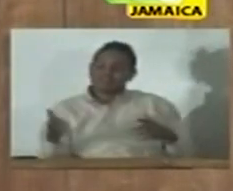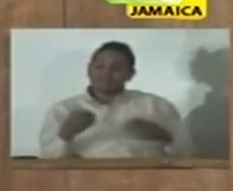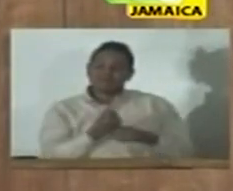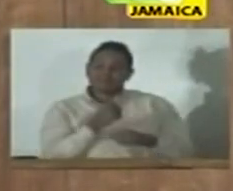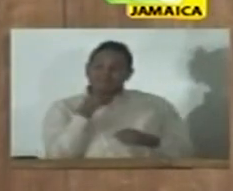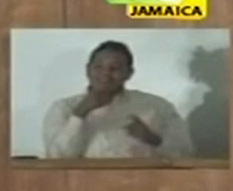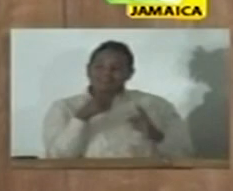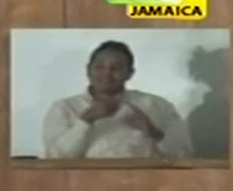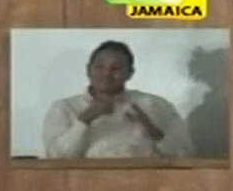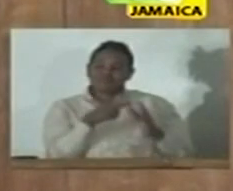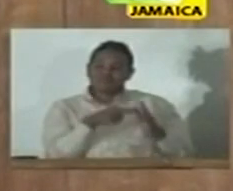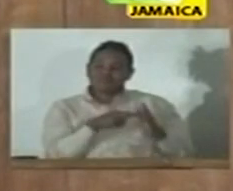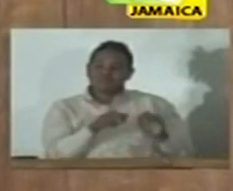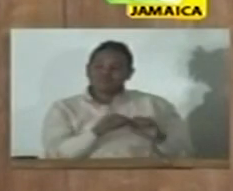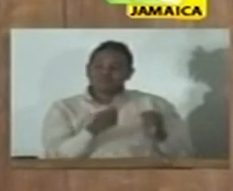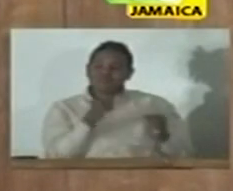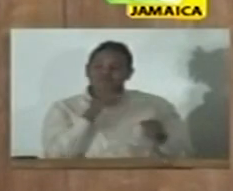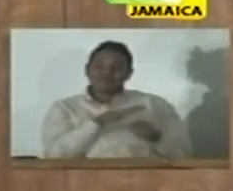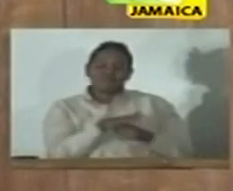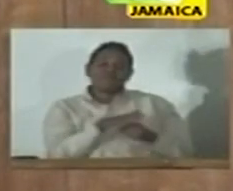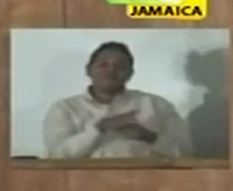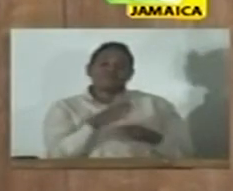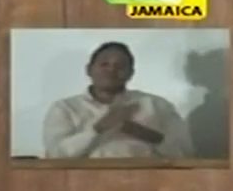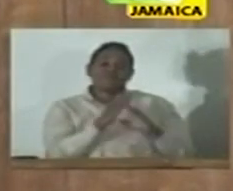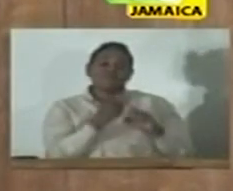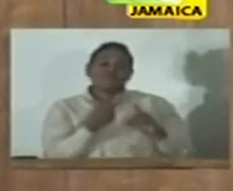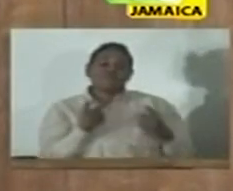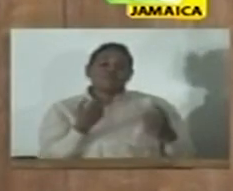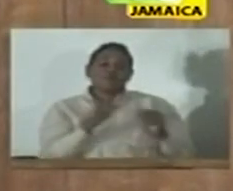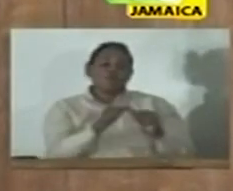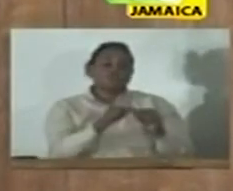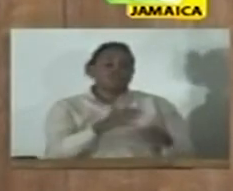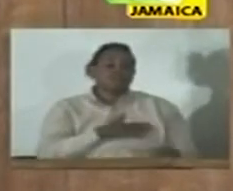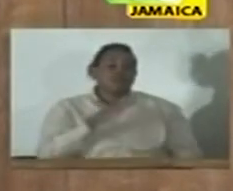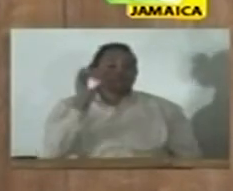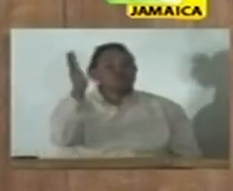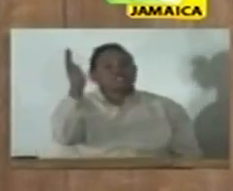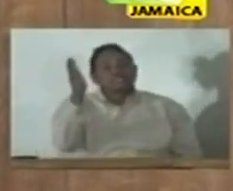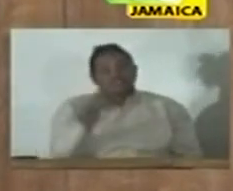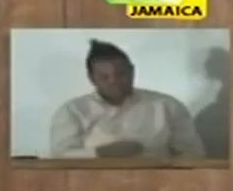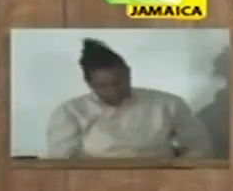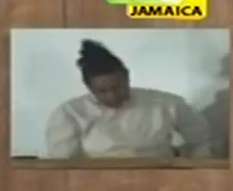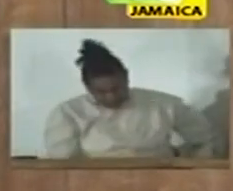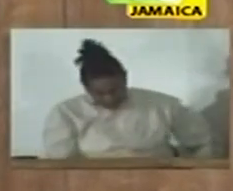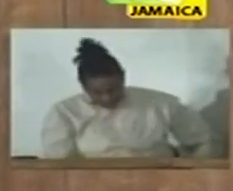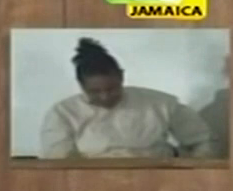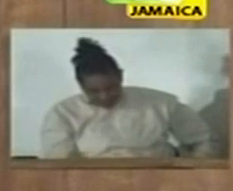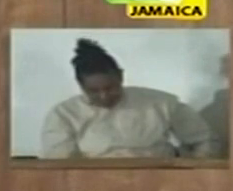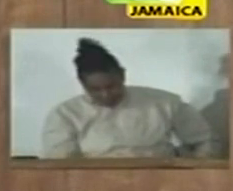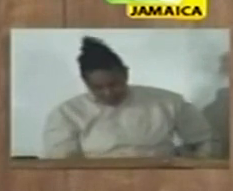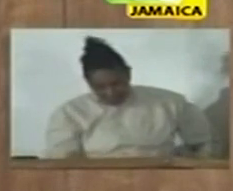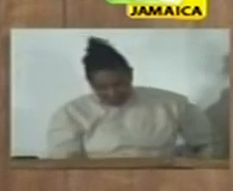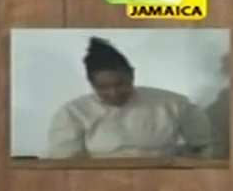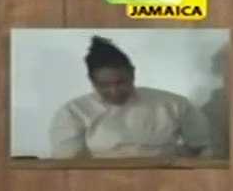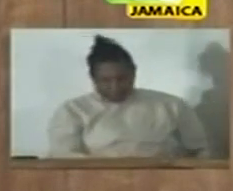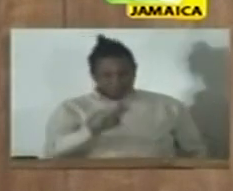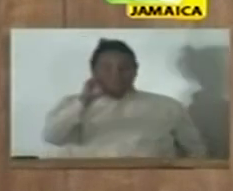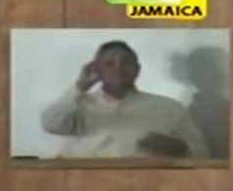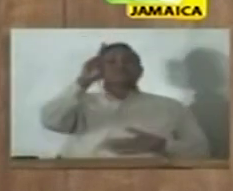of order sufficient to prevent me from continuing. Mr. President, this